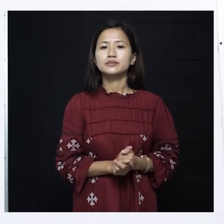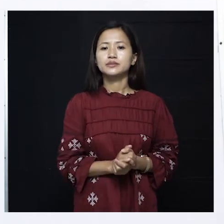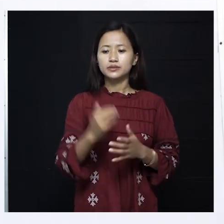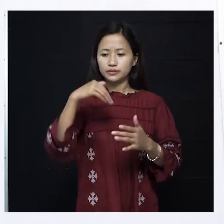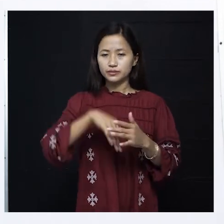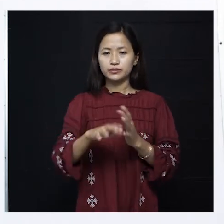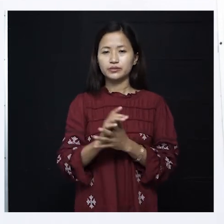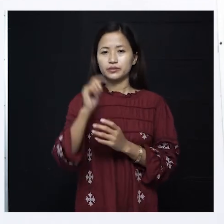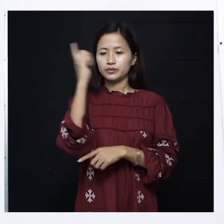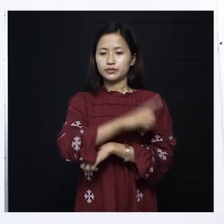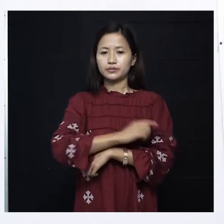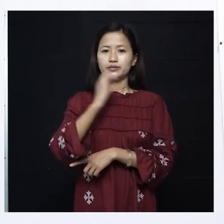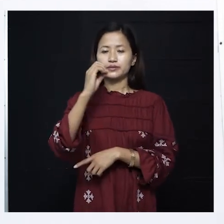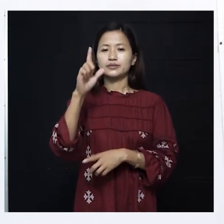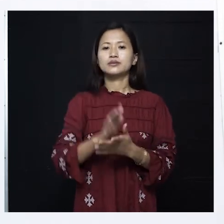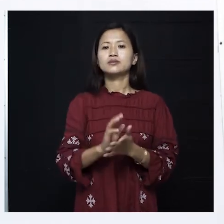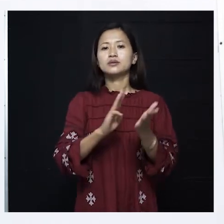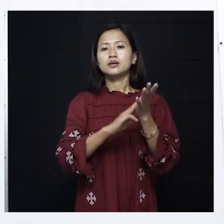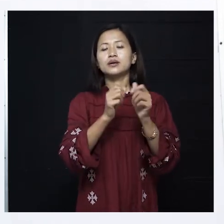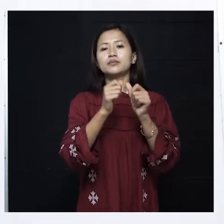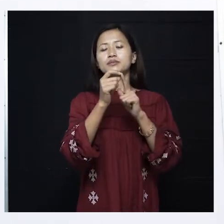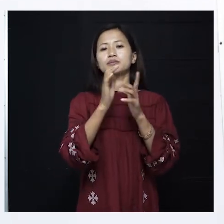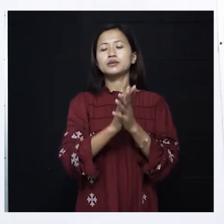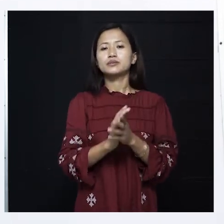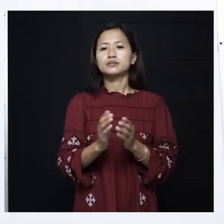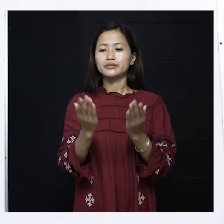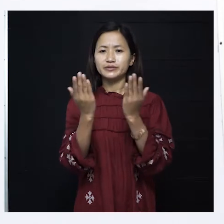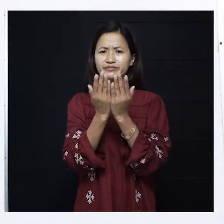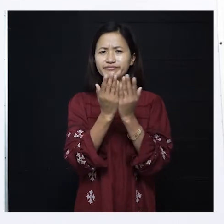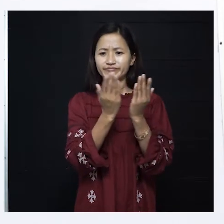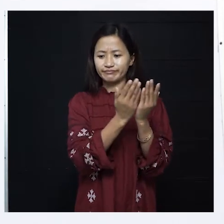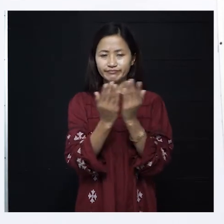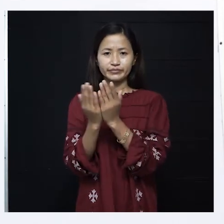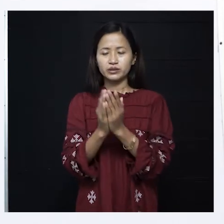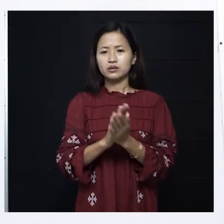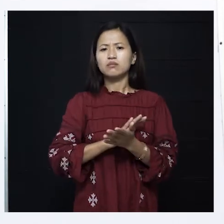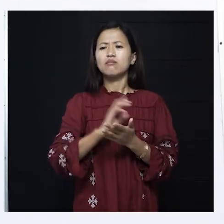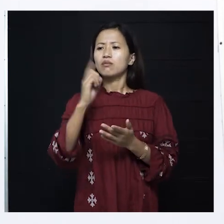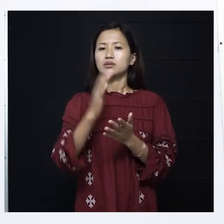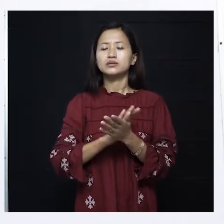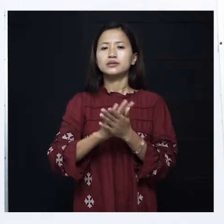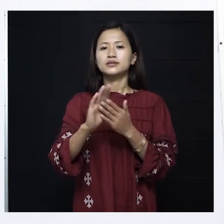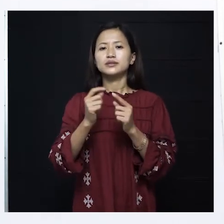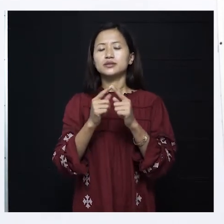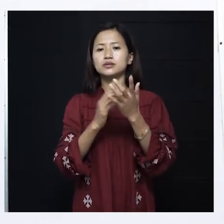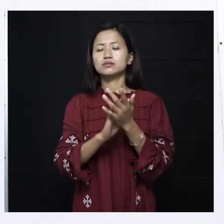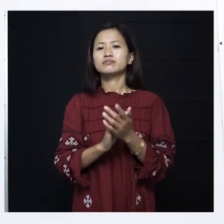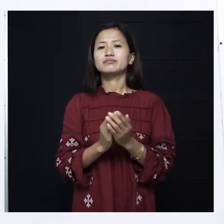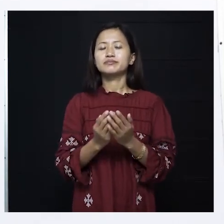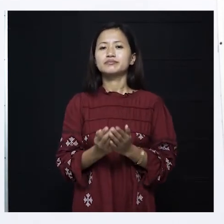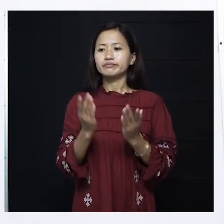in today's class, the map reading, we will be doing only the theory part. We are not going to go into